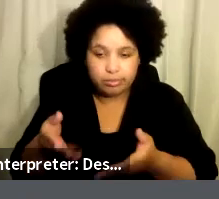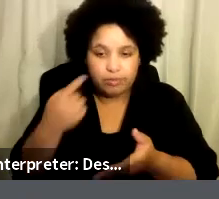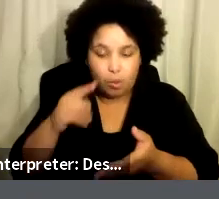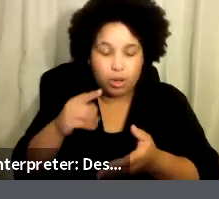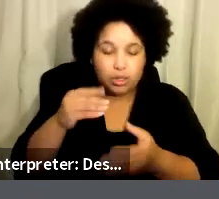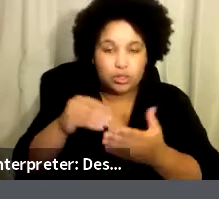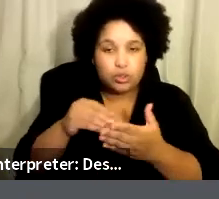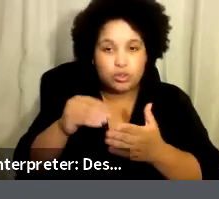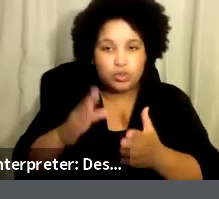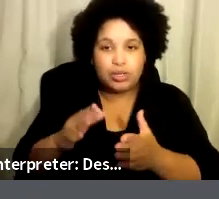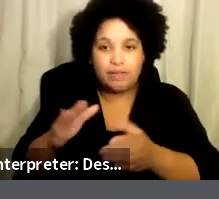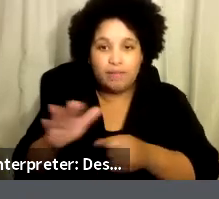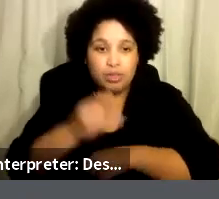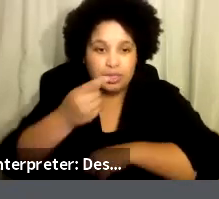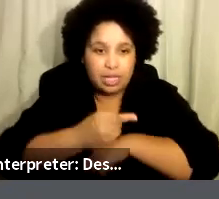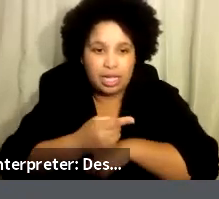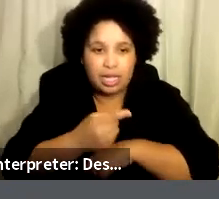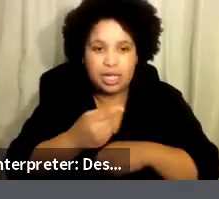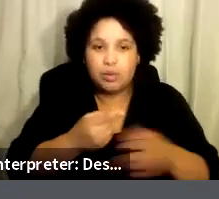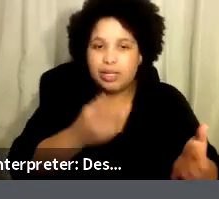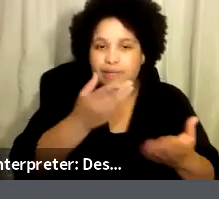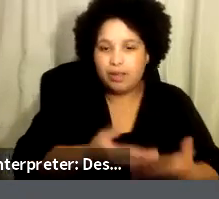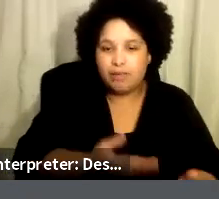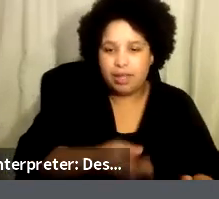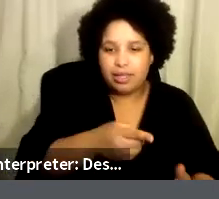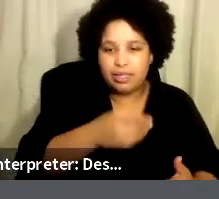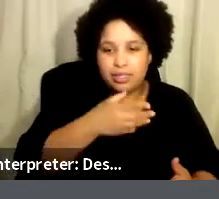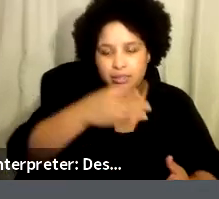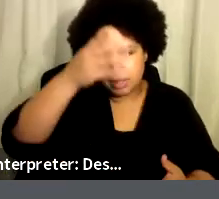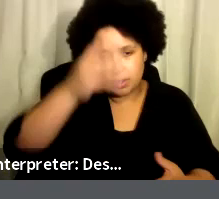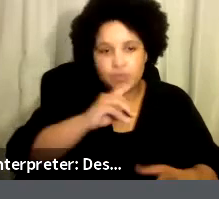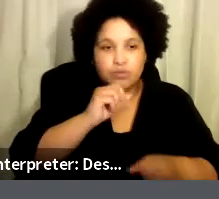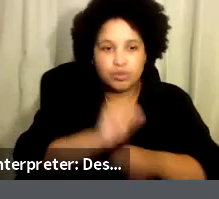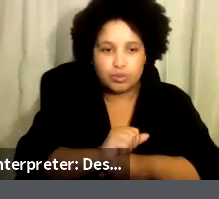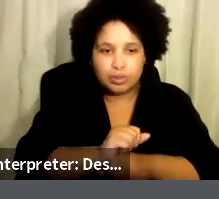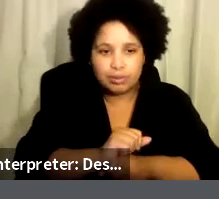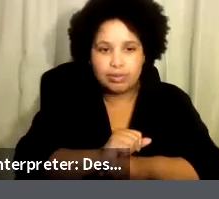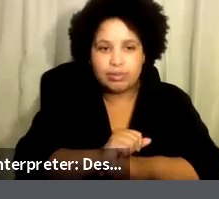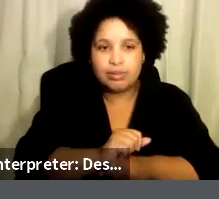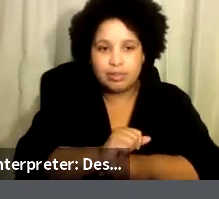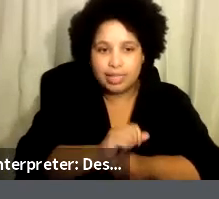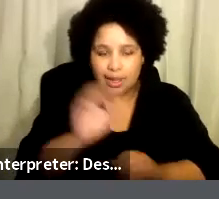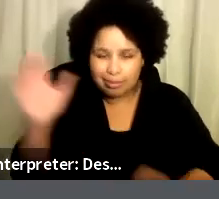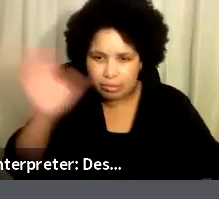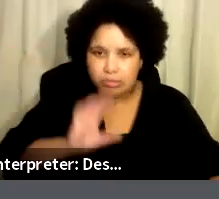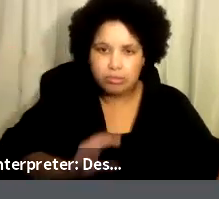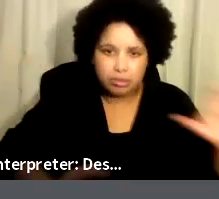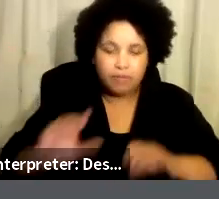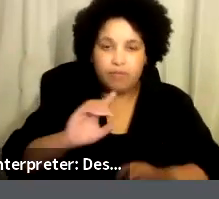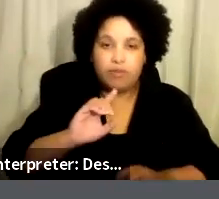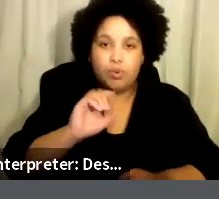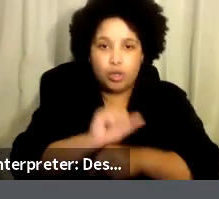day program, we will need to verify that this parent is indeed actively seeking employment.